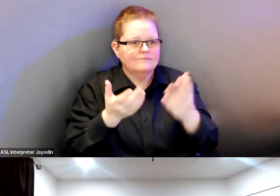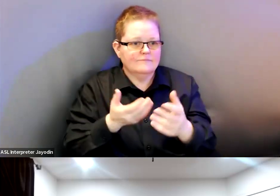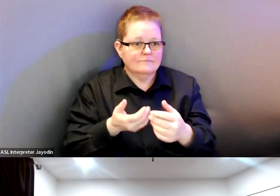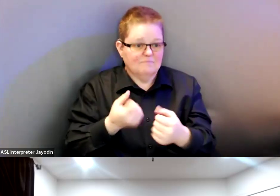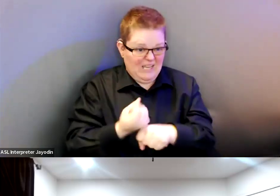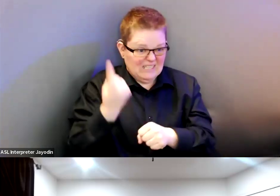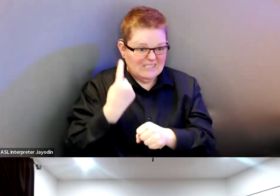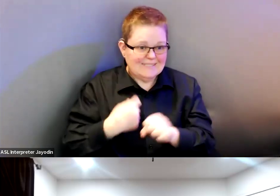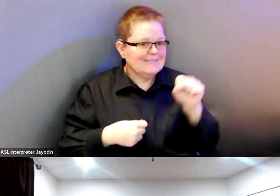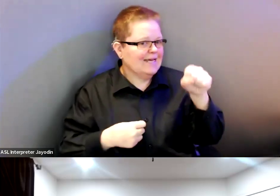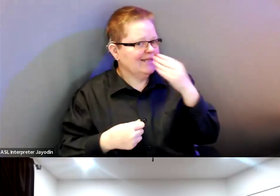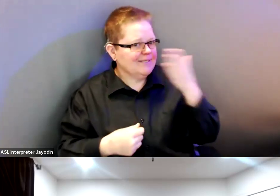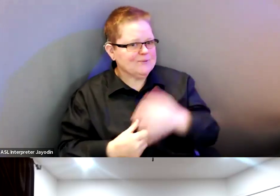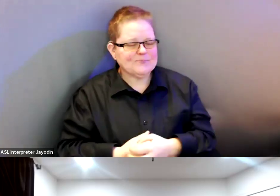else?